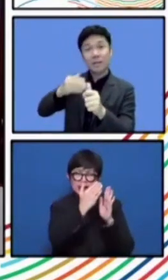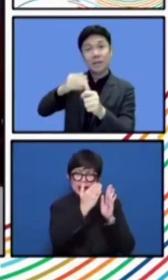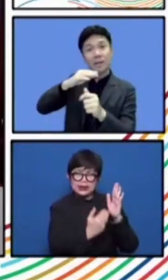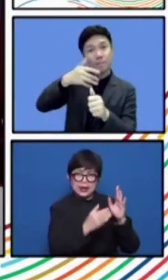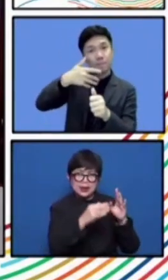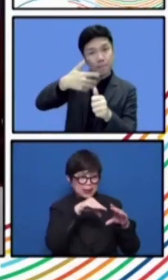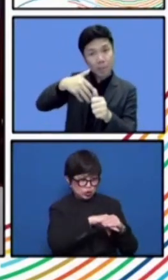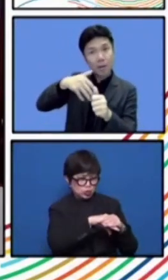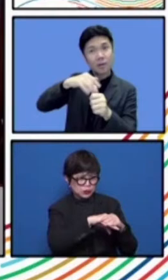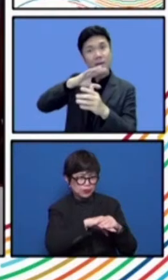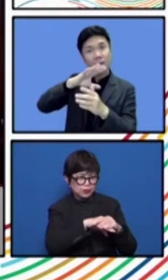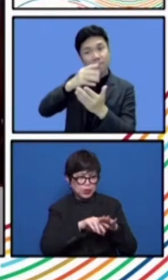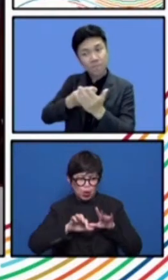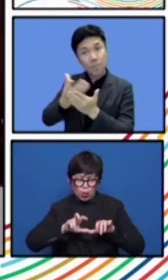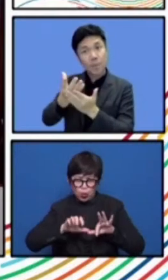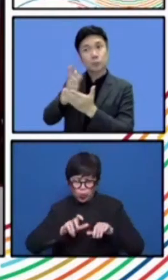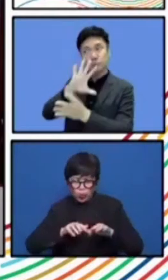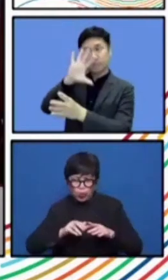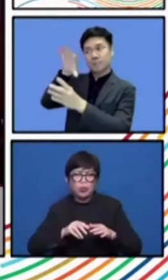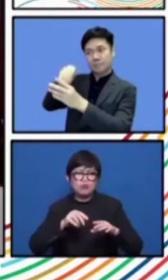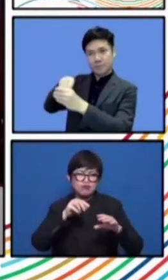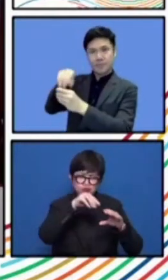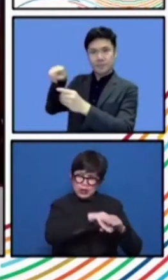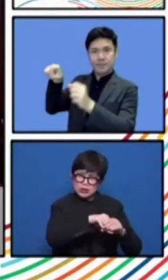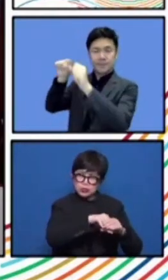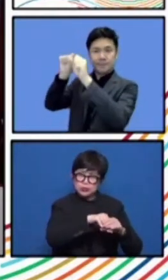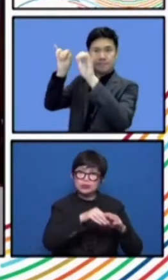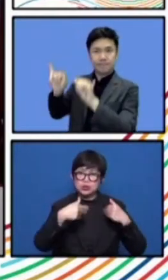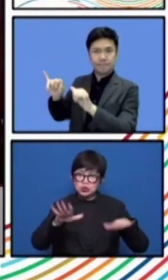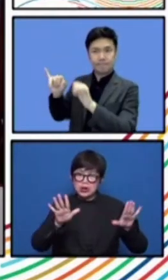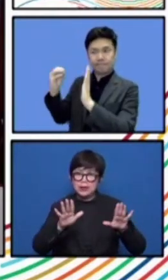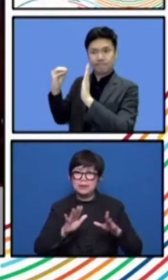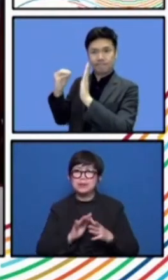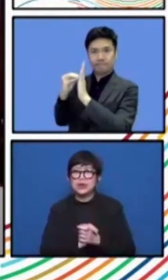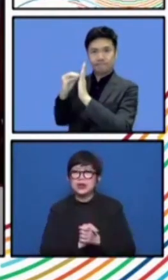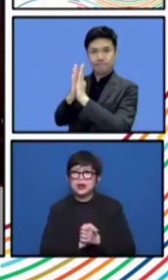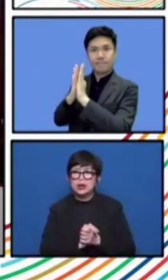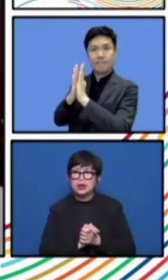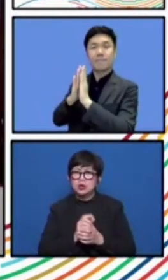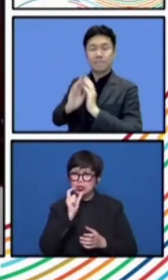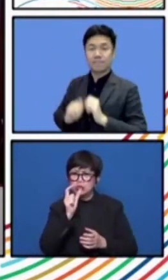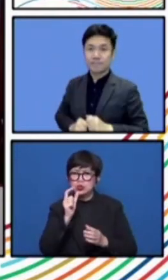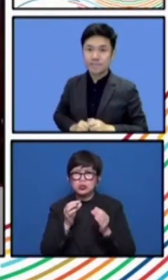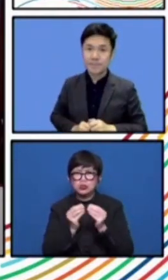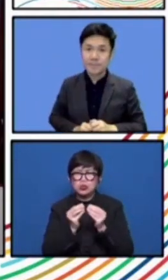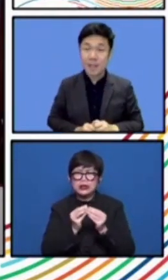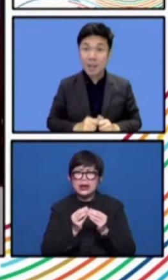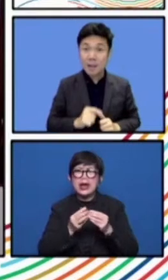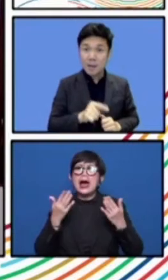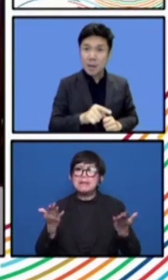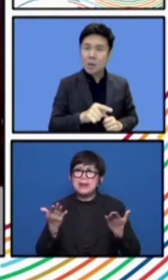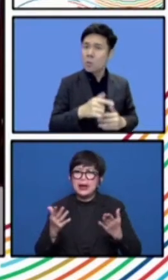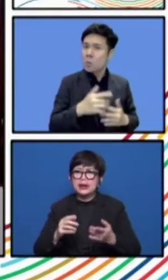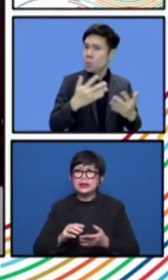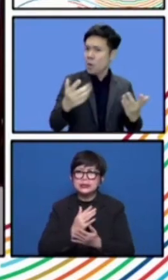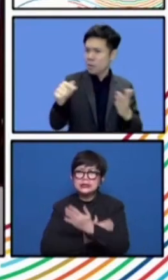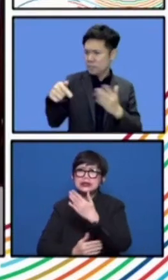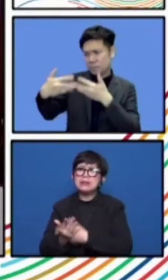sorry it is mainly used to reflect their needs in regards of Rehabilitation